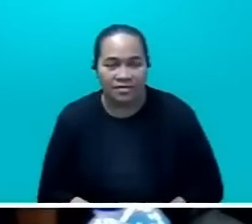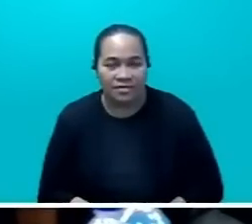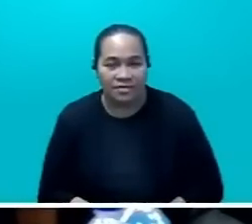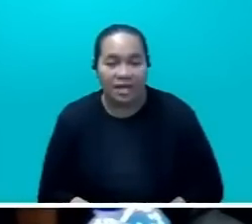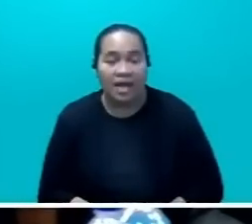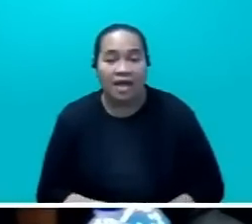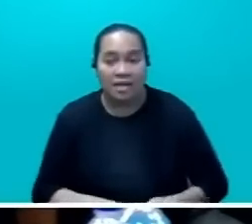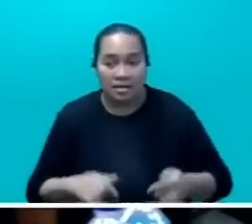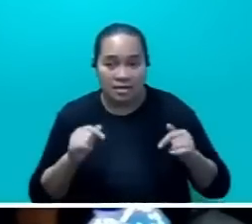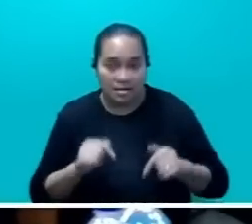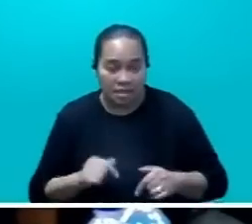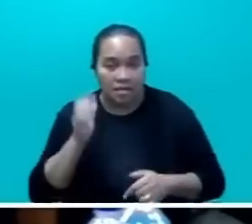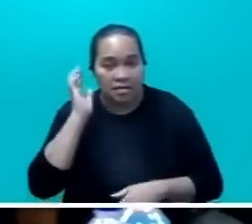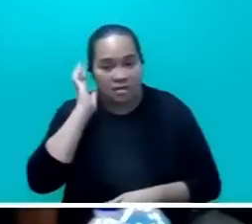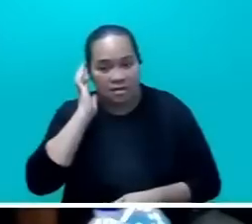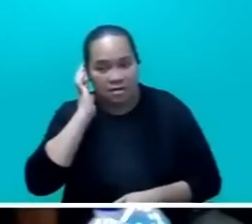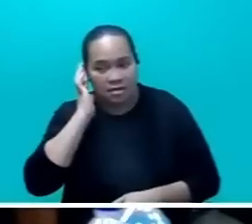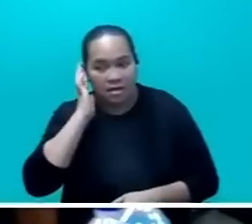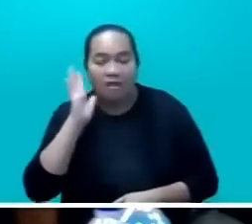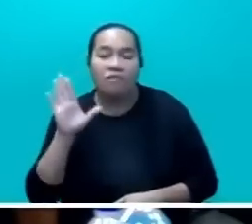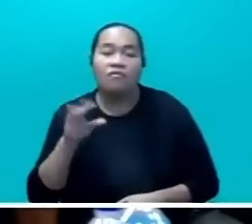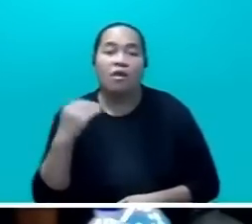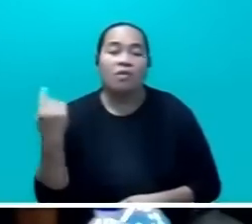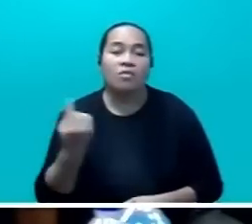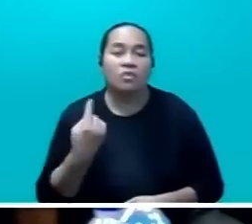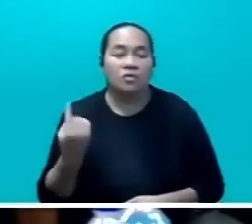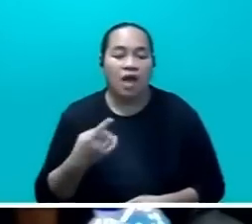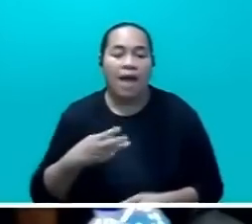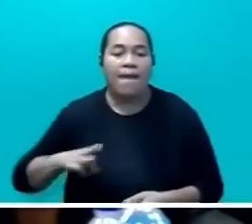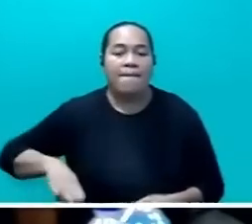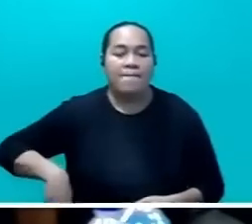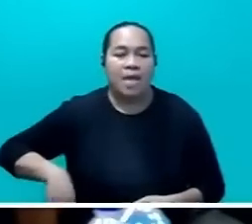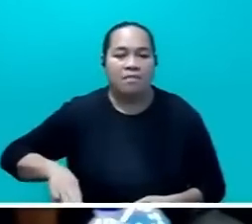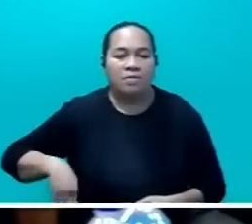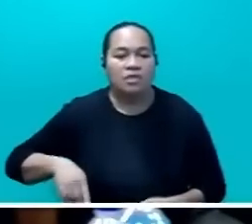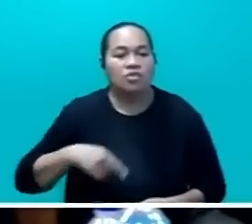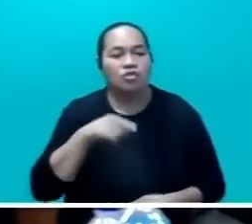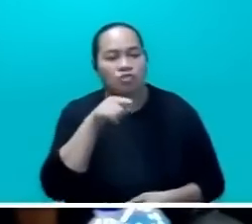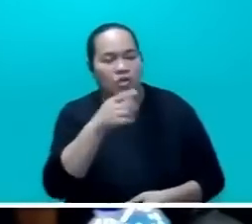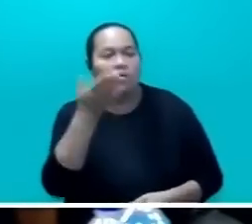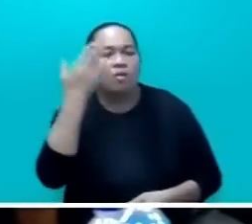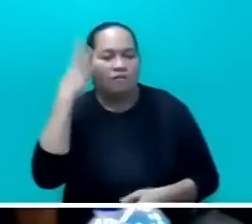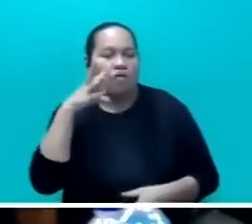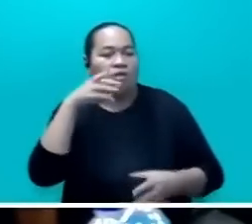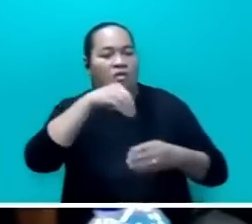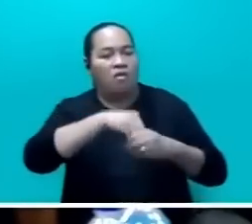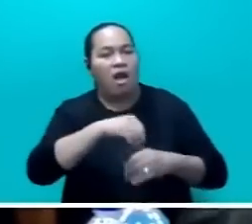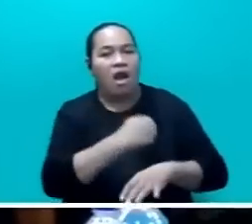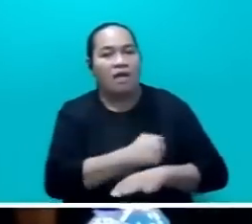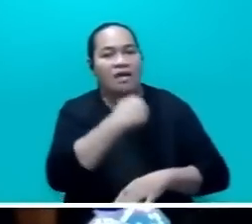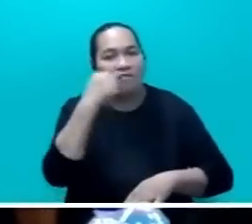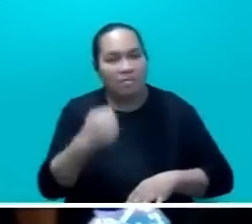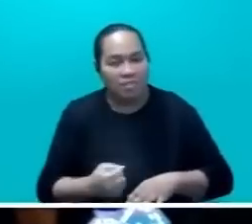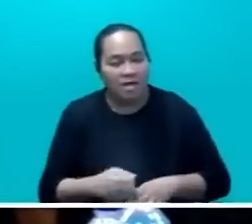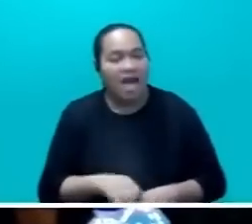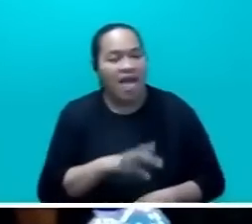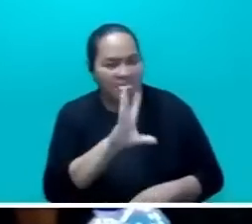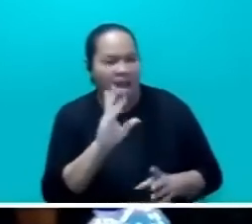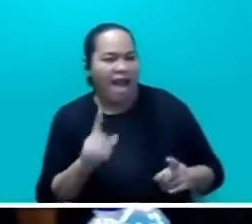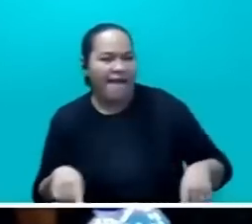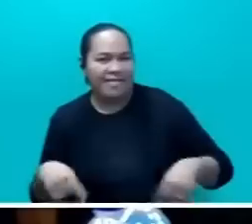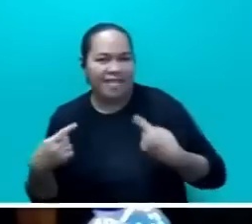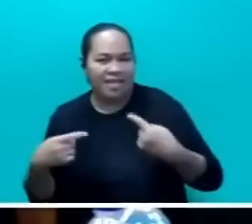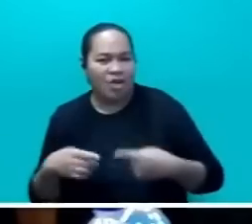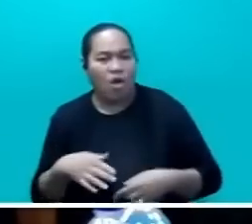this is coming from members who are in government. They attack, and they were